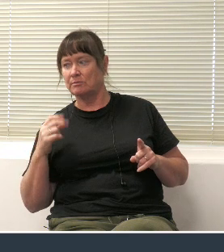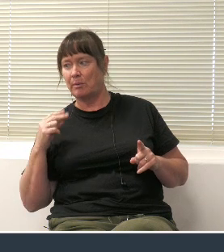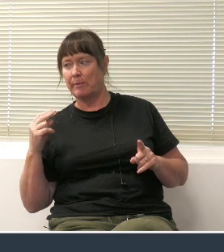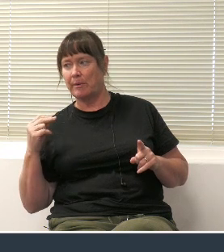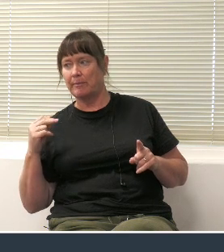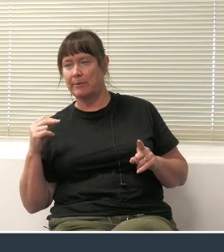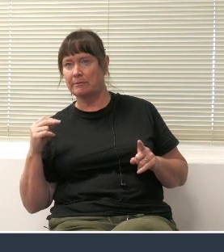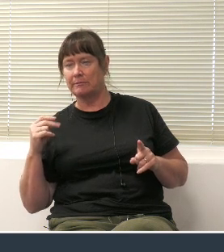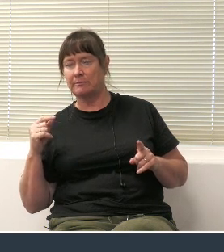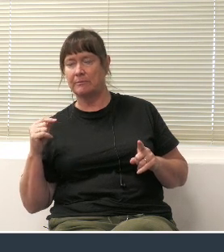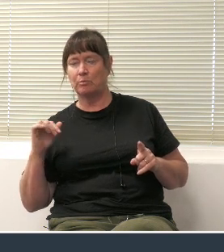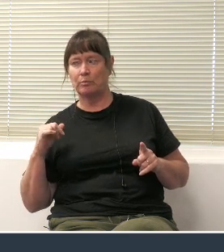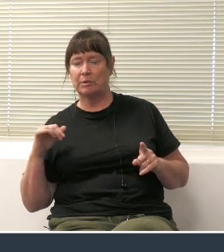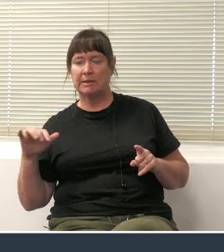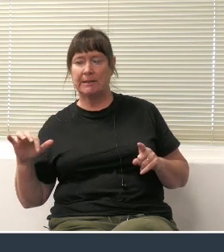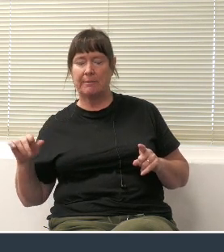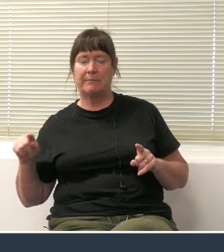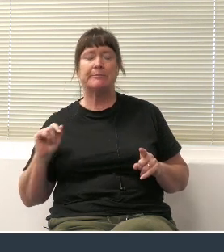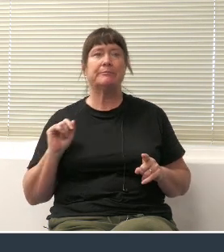council governance representation.